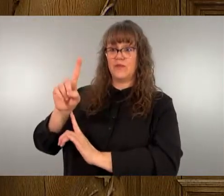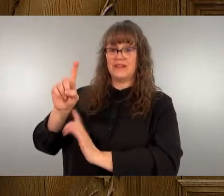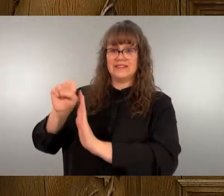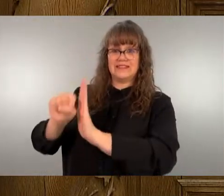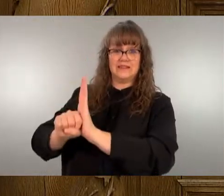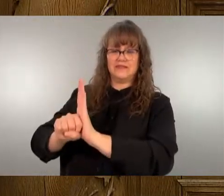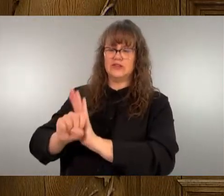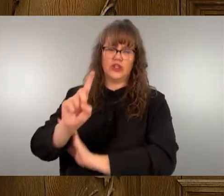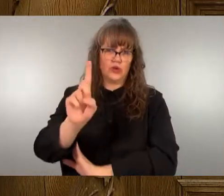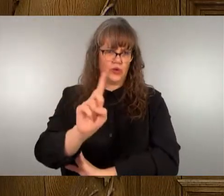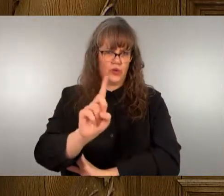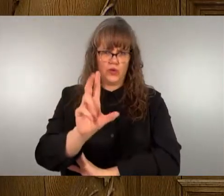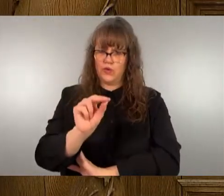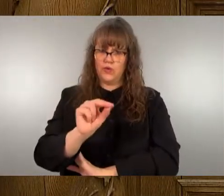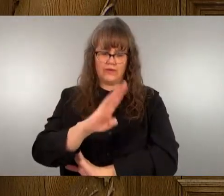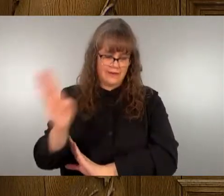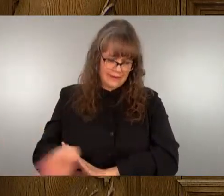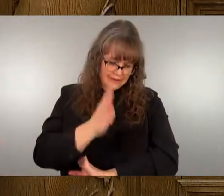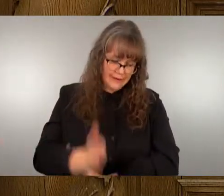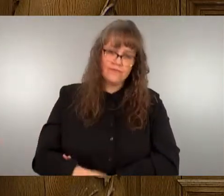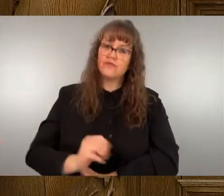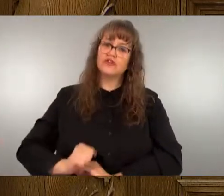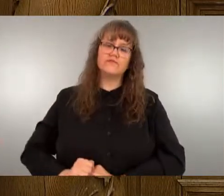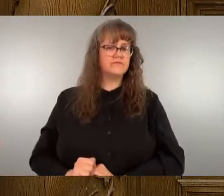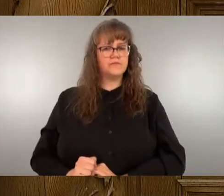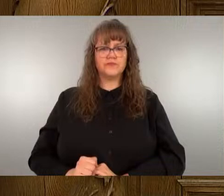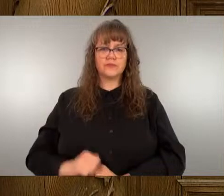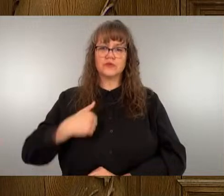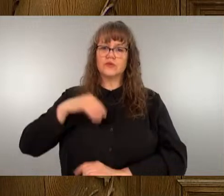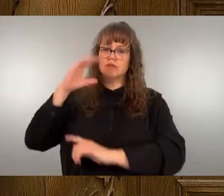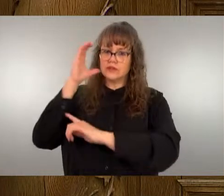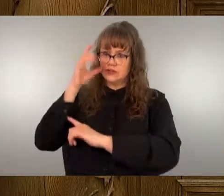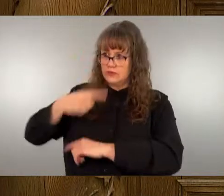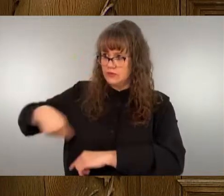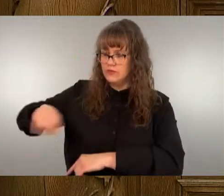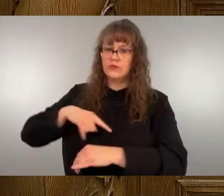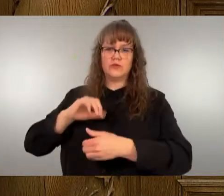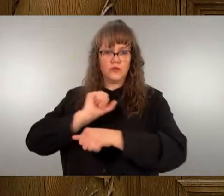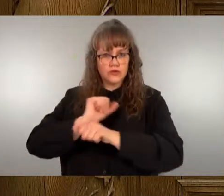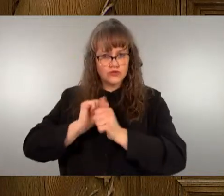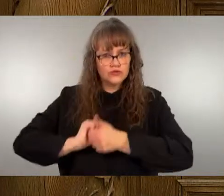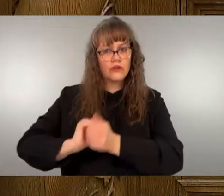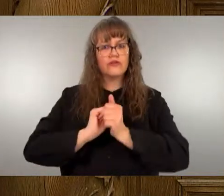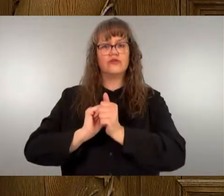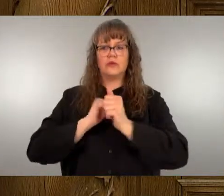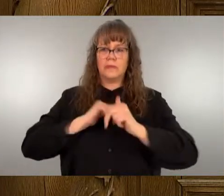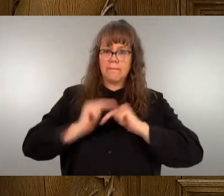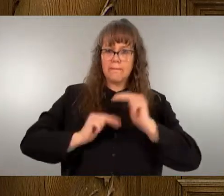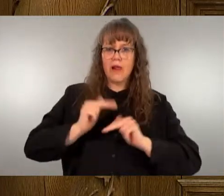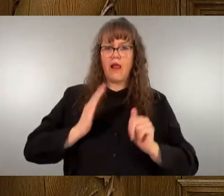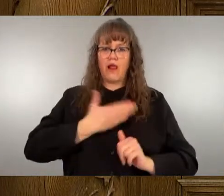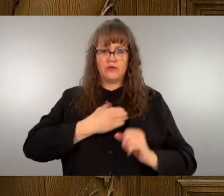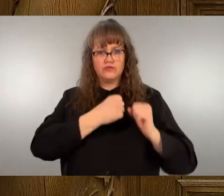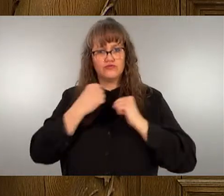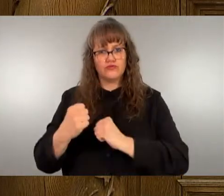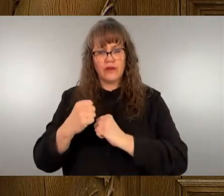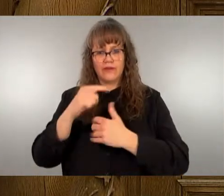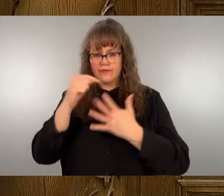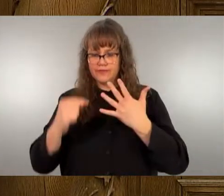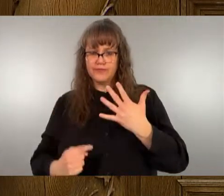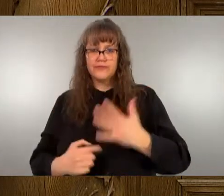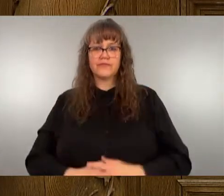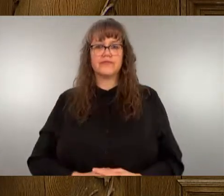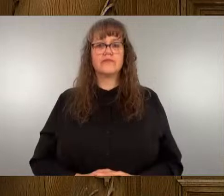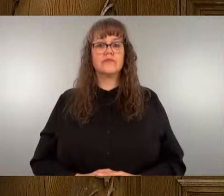building on our strengths. During its first 4 weeks, the new United States